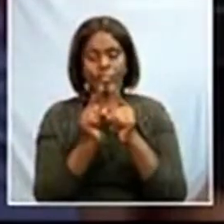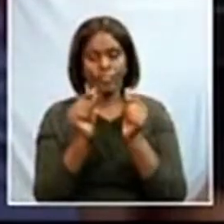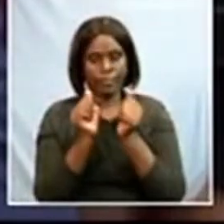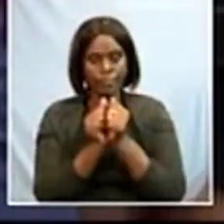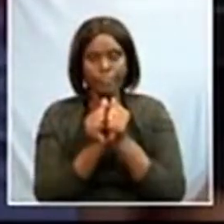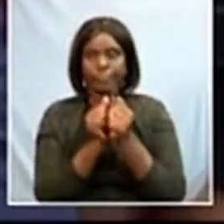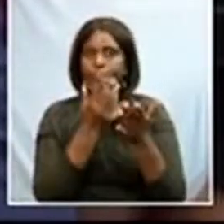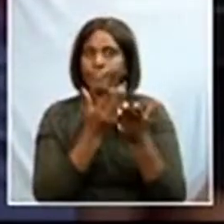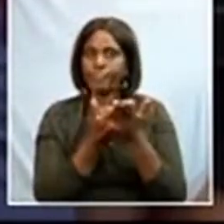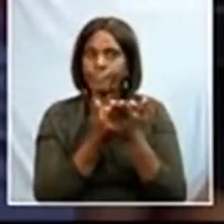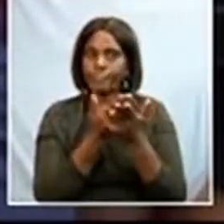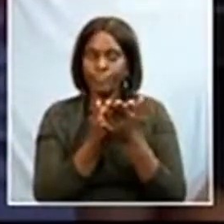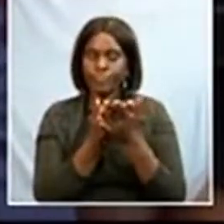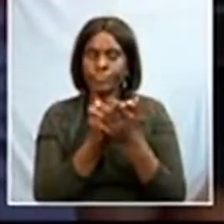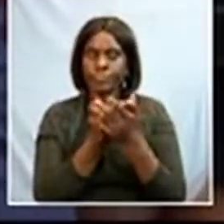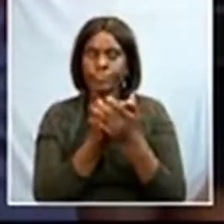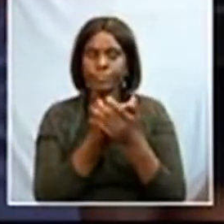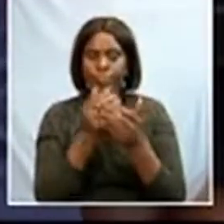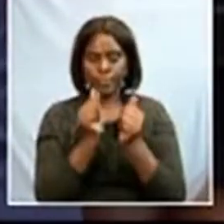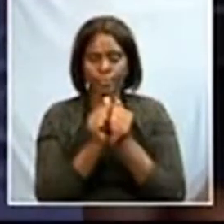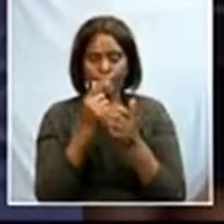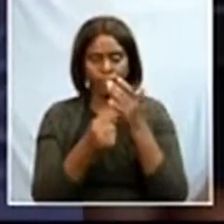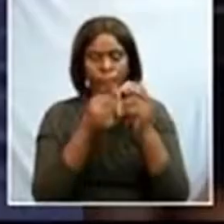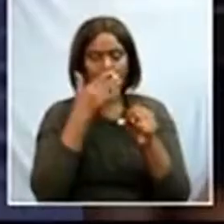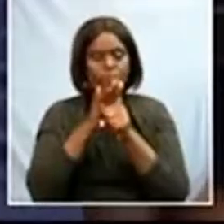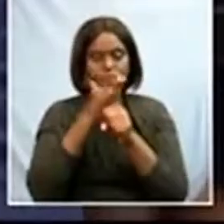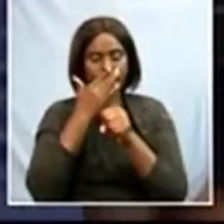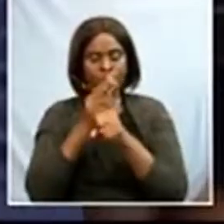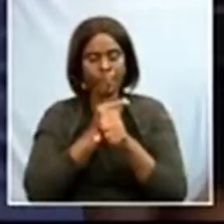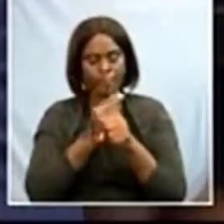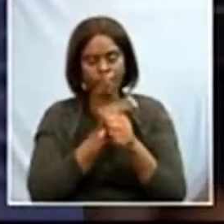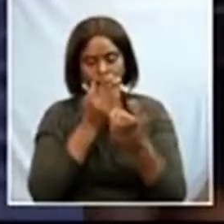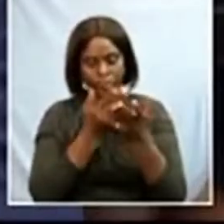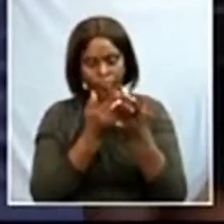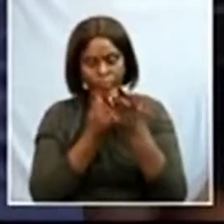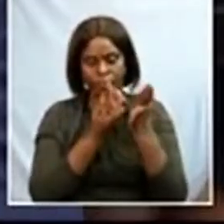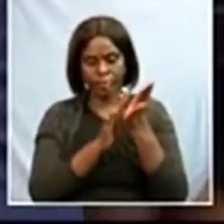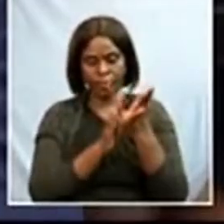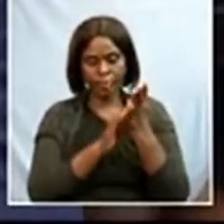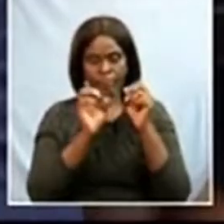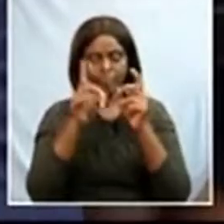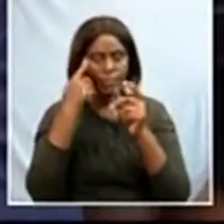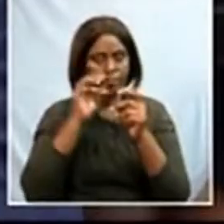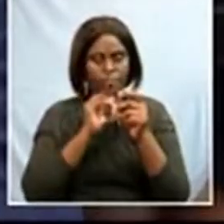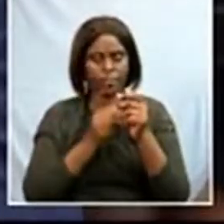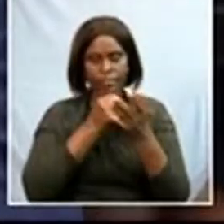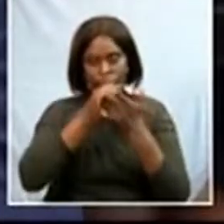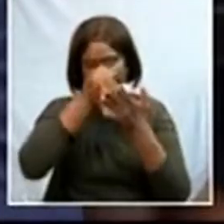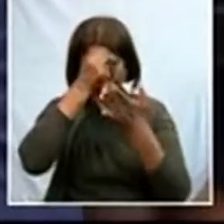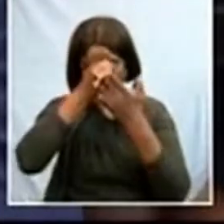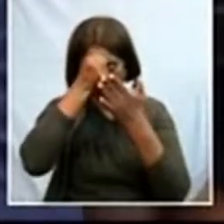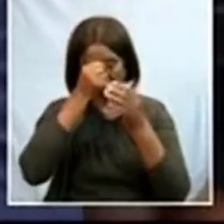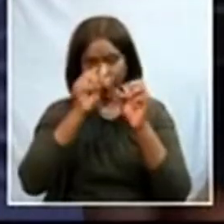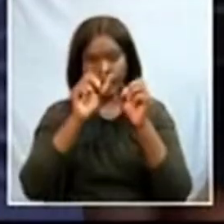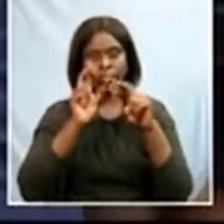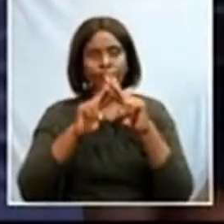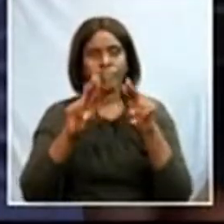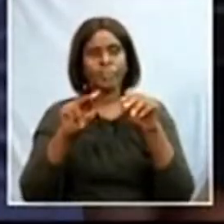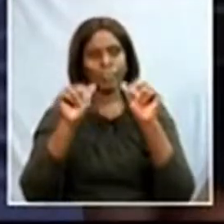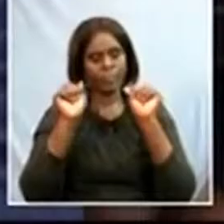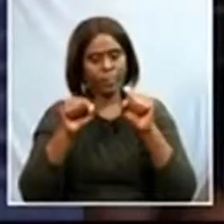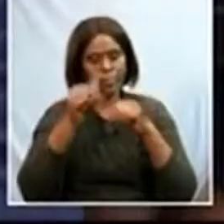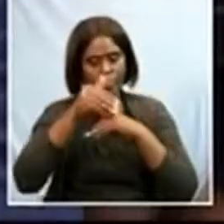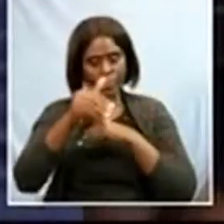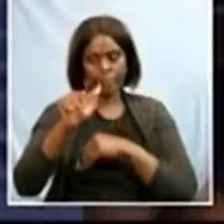of what guaranteed us that this school was okay for our students, Chair, the school was ably registered